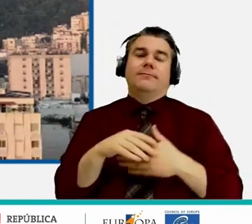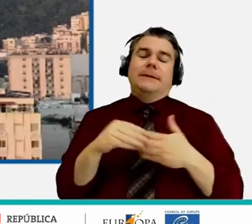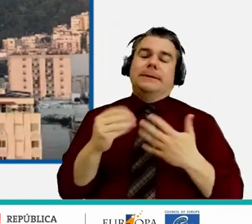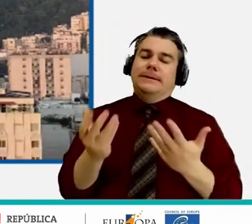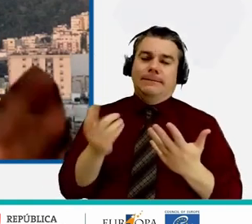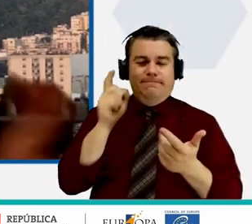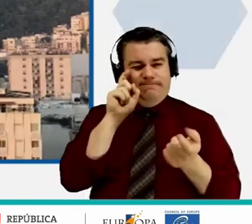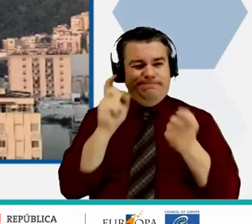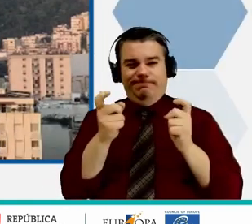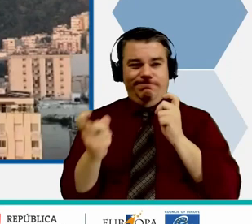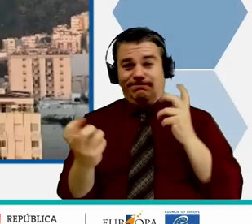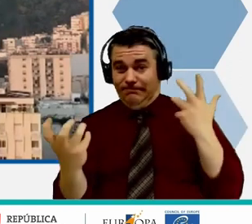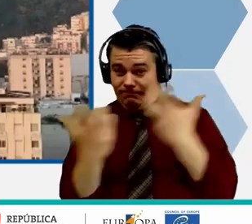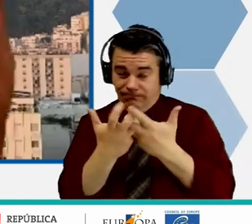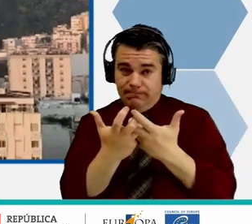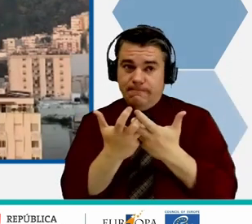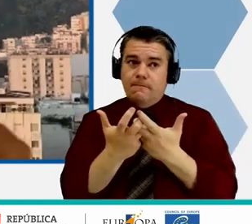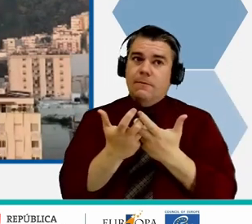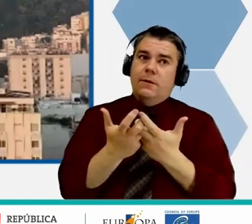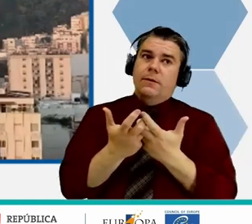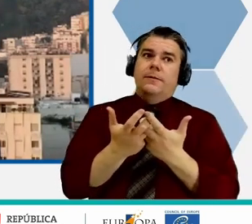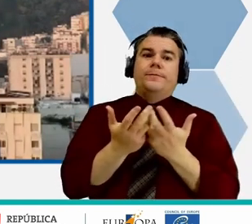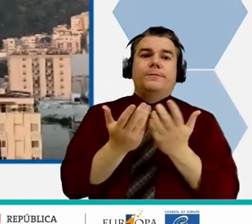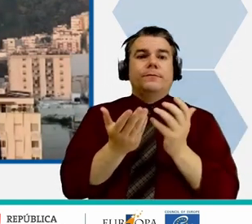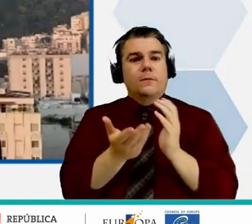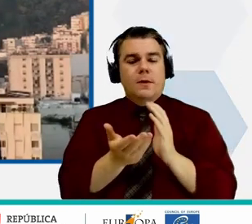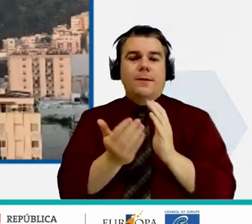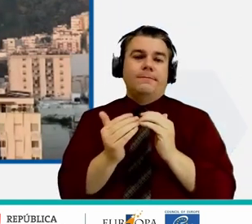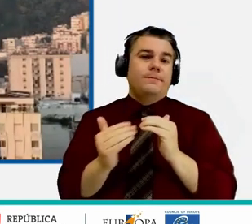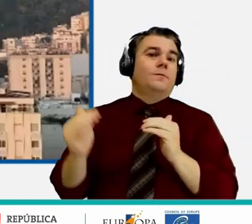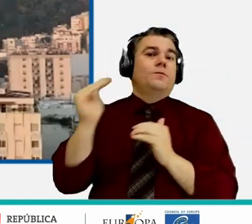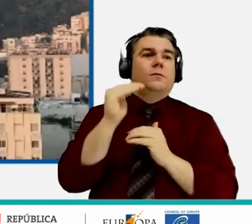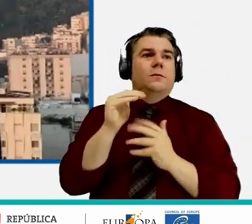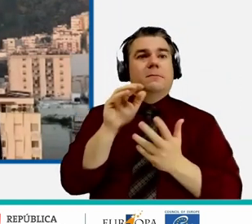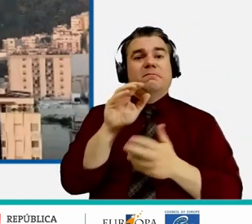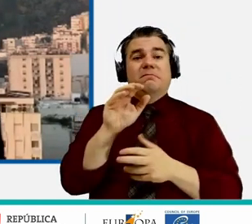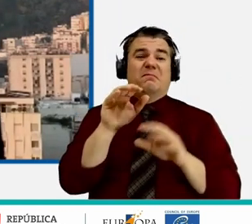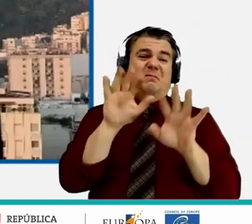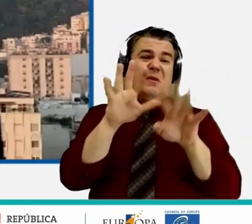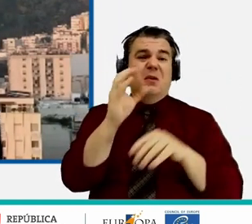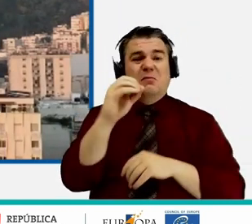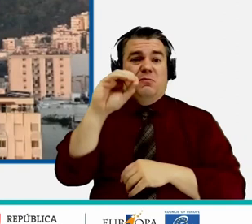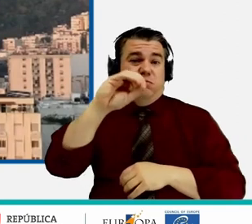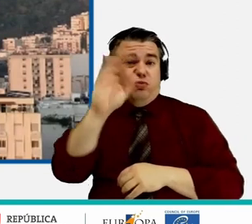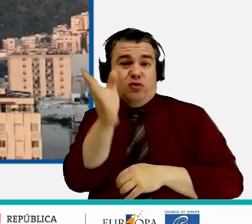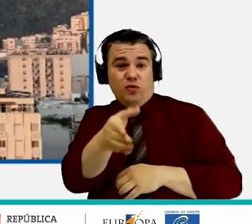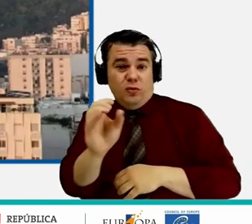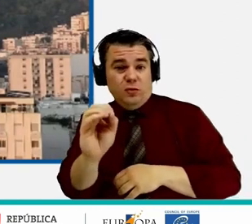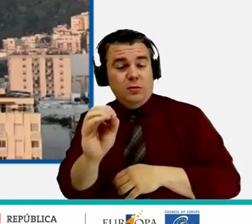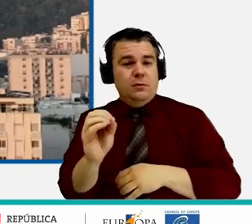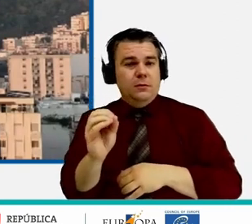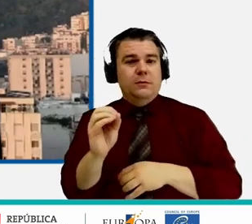most, I would say even more than 90% of this amount is invested in